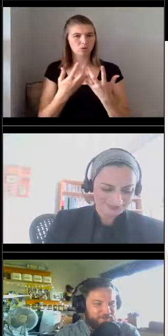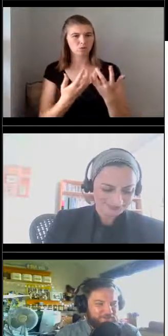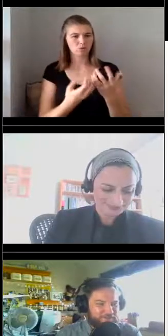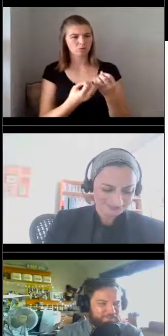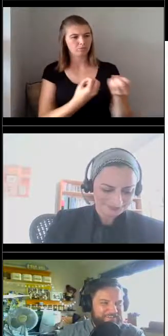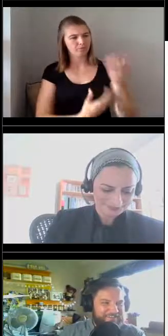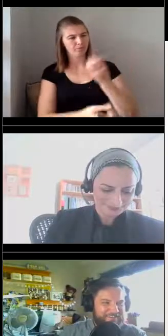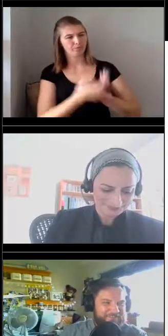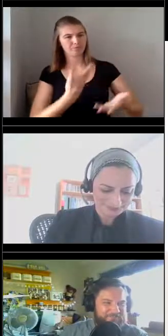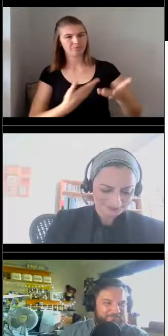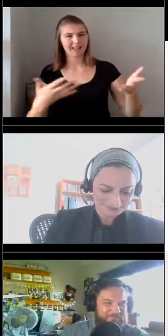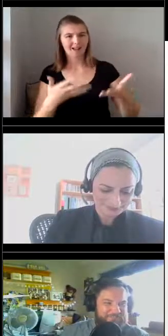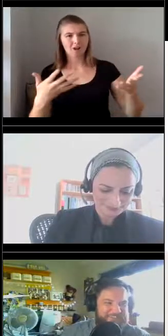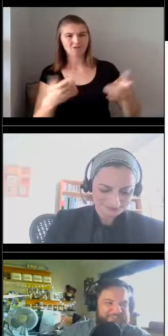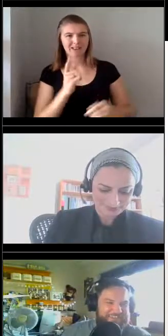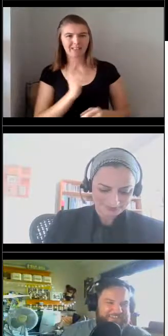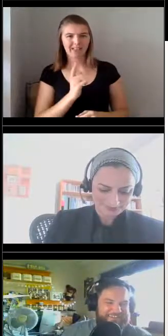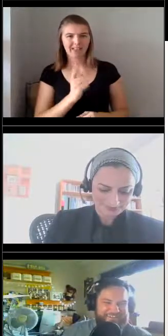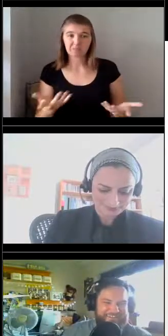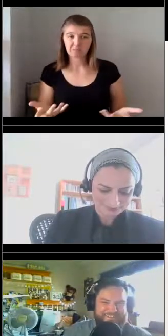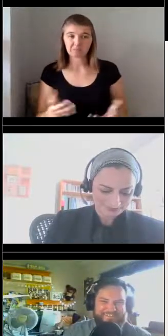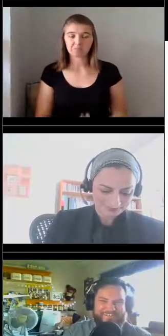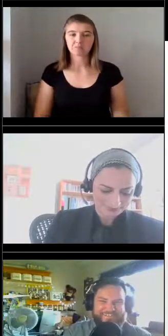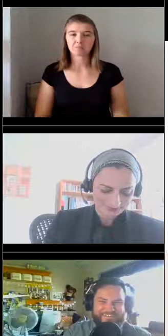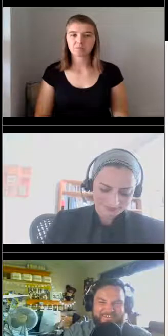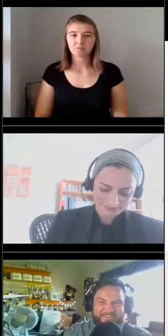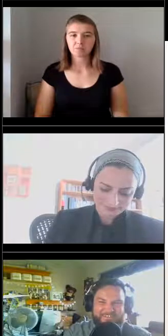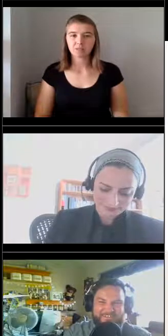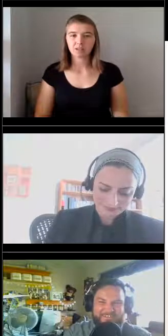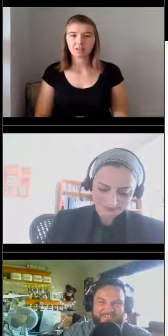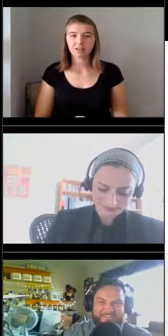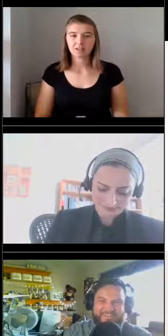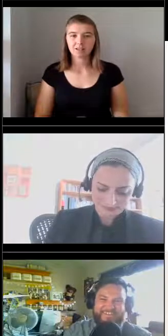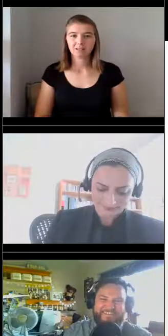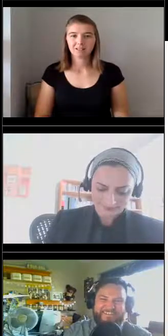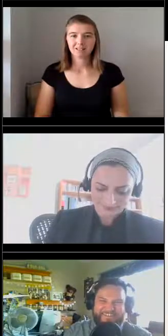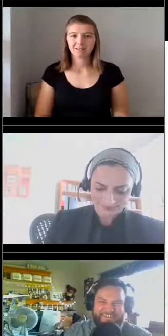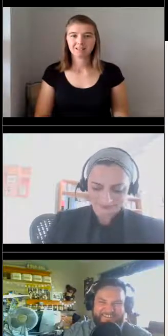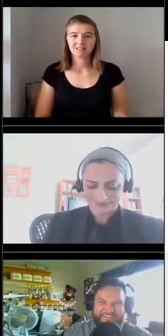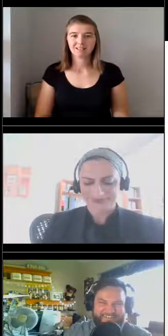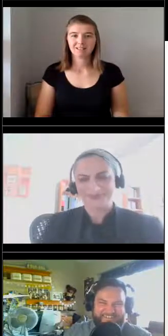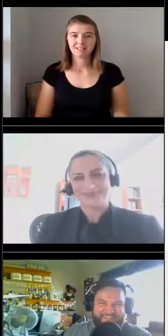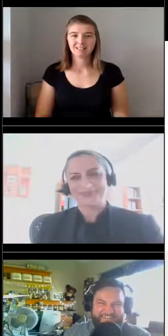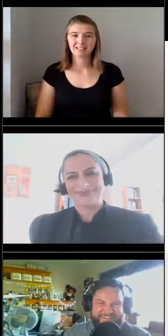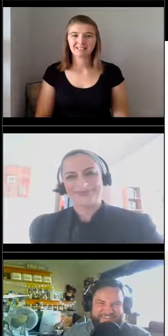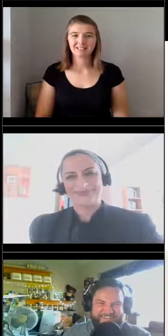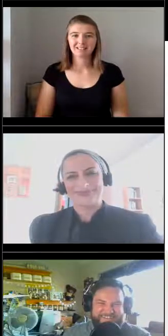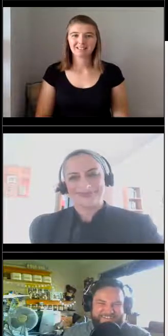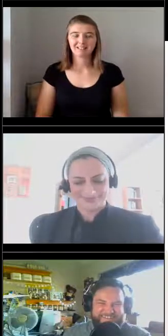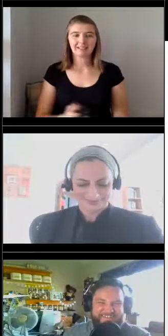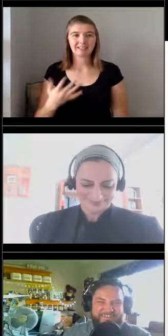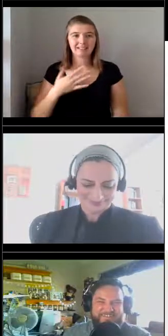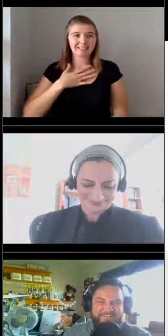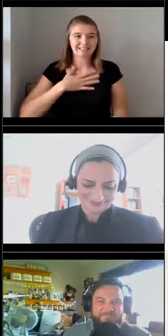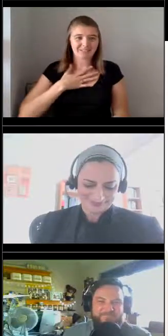with you on that question. So sorry, my internet dropped off as I was talking.